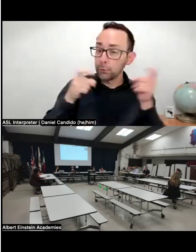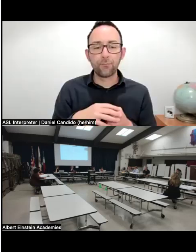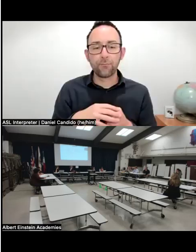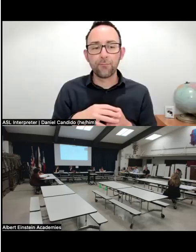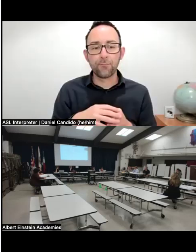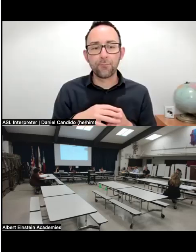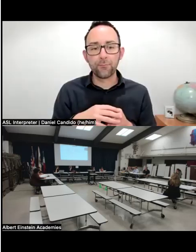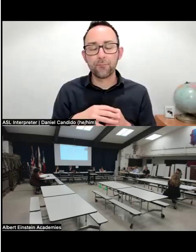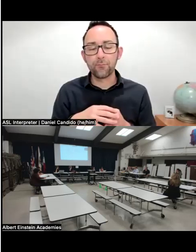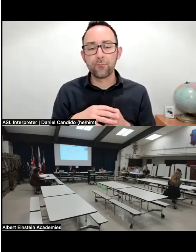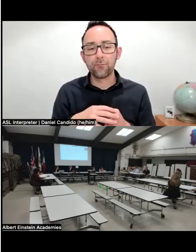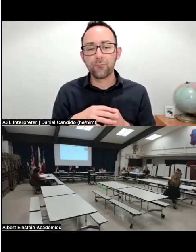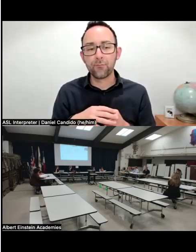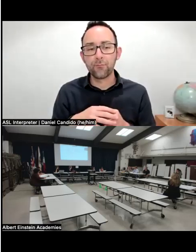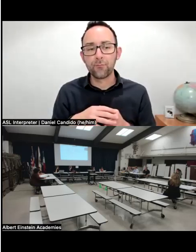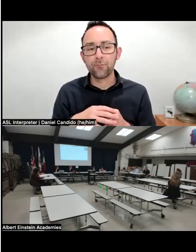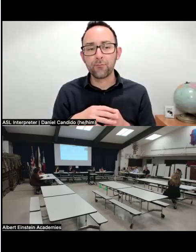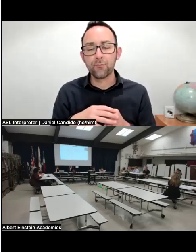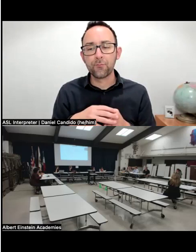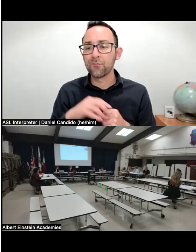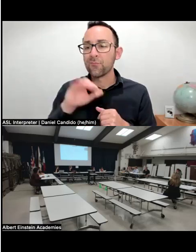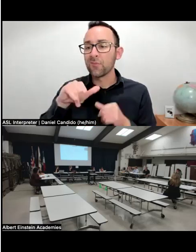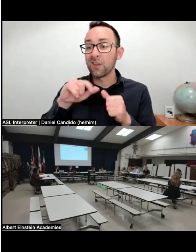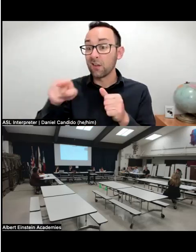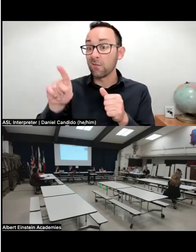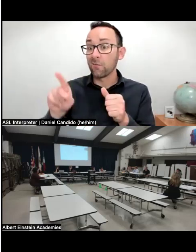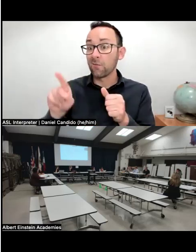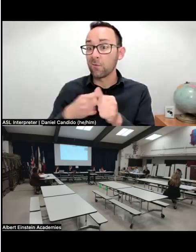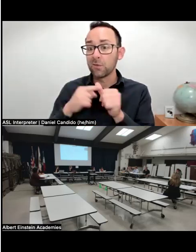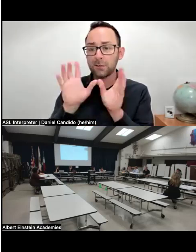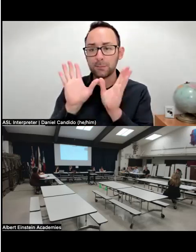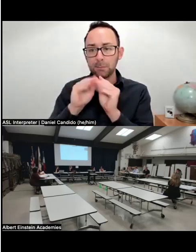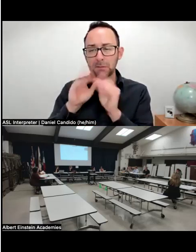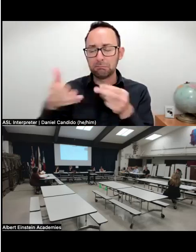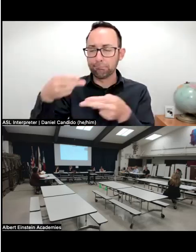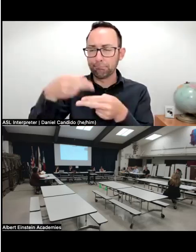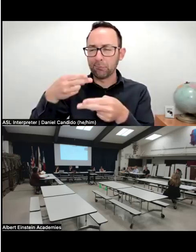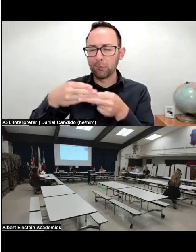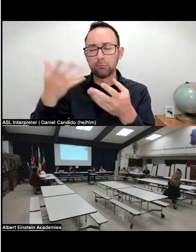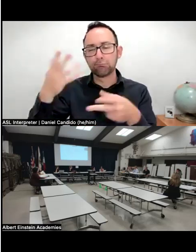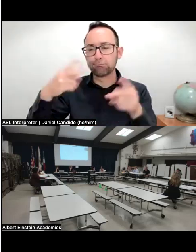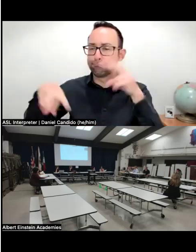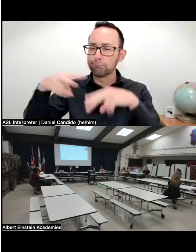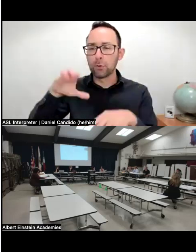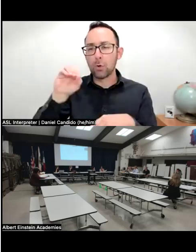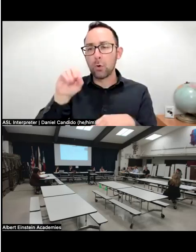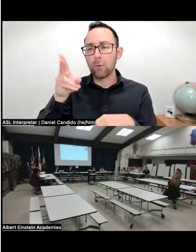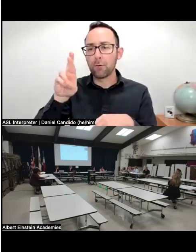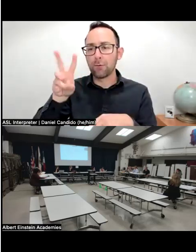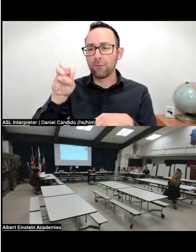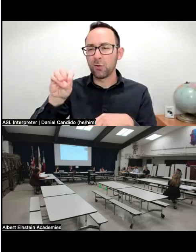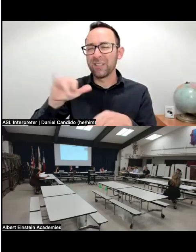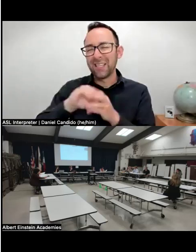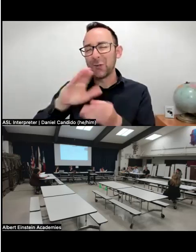detail. Sarah, that first meeting, you recall what the overview of that would be? No, it's in your hand. Okay. So